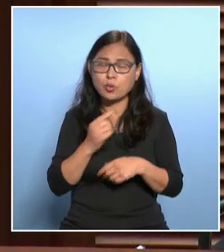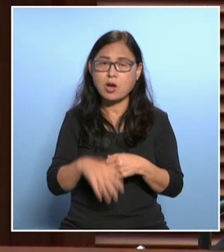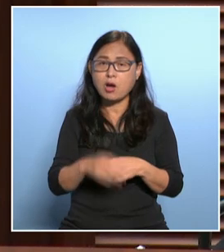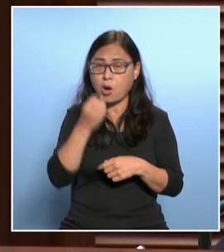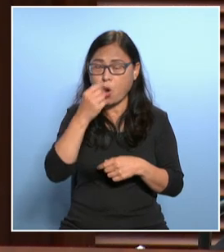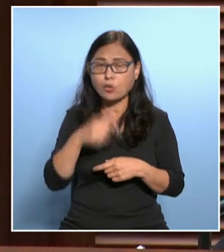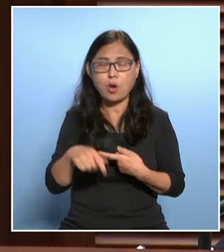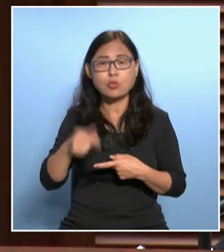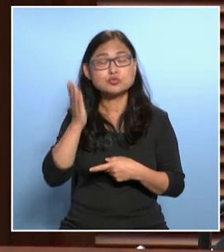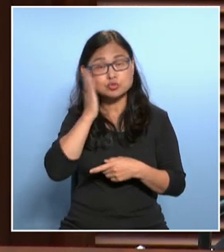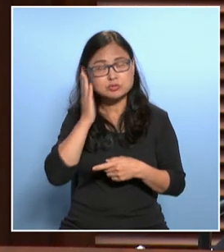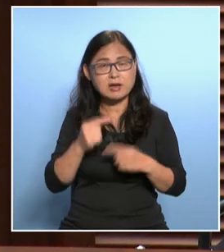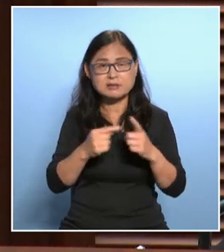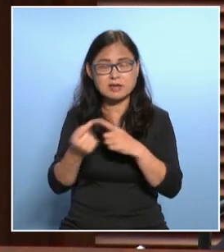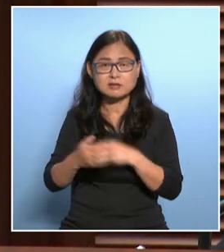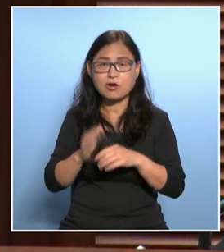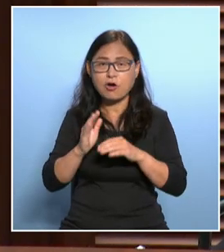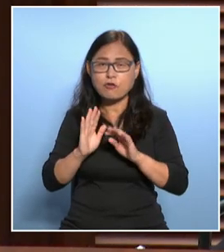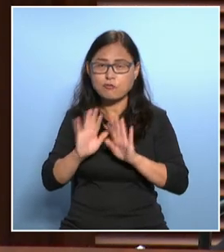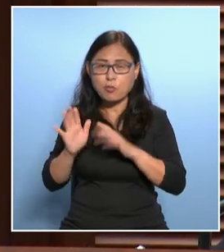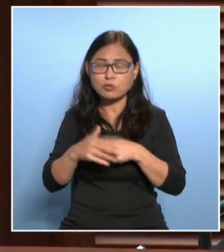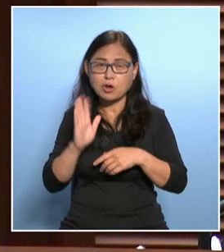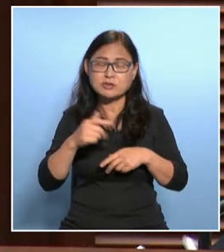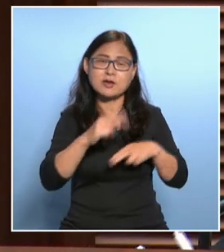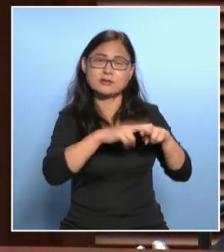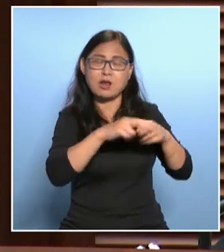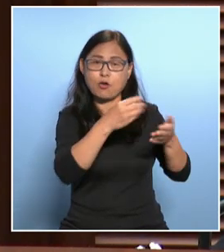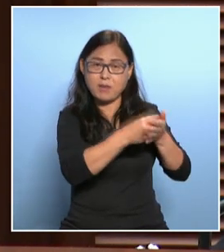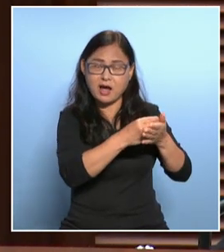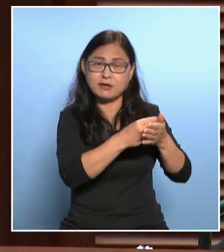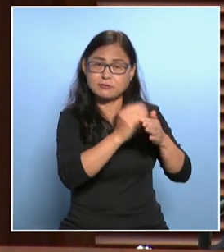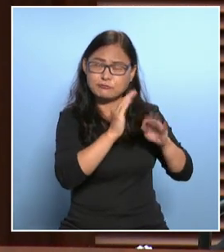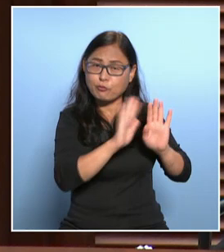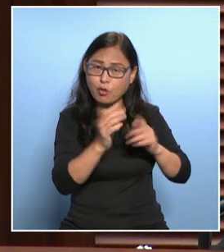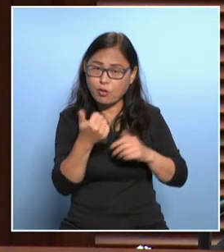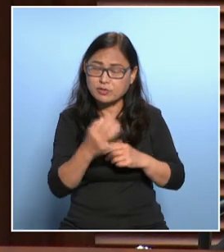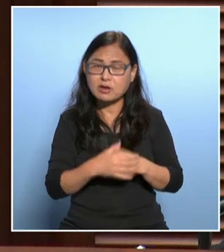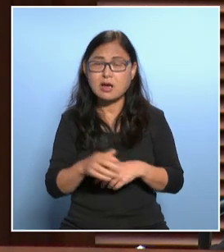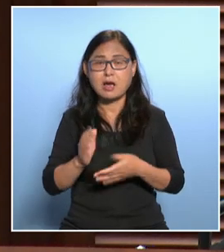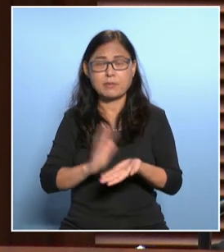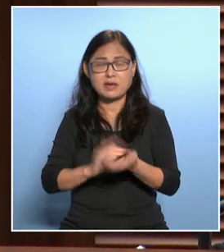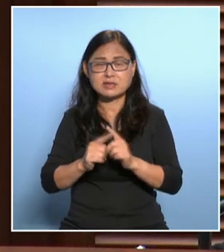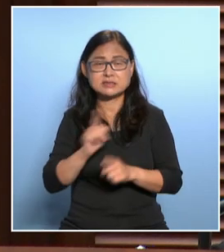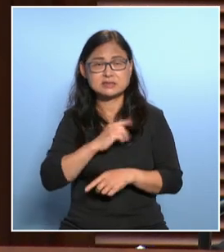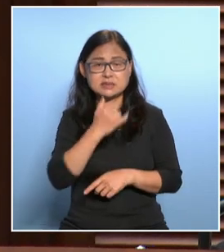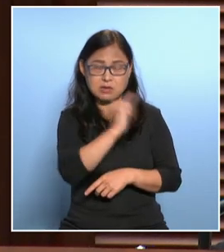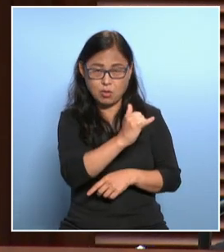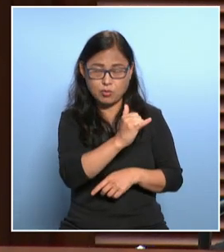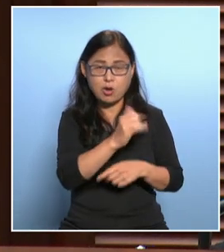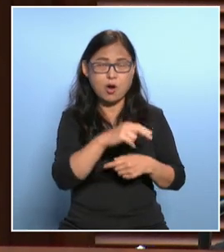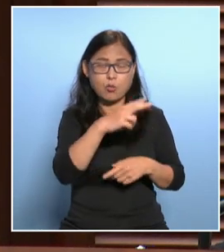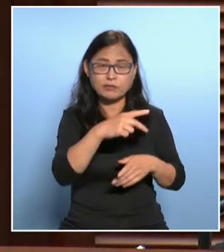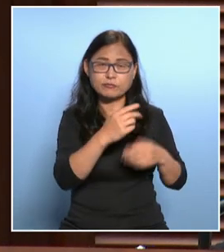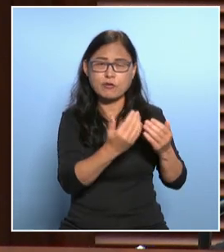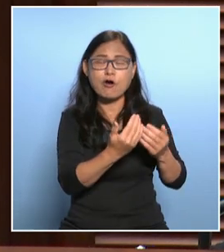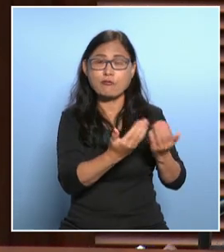mainly target Hong Kongers who reside on the mainland. What you have just mentioned is to purchase services on the